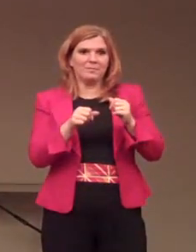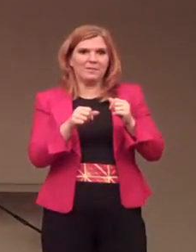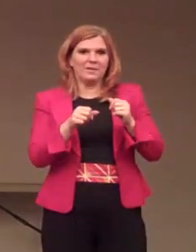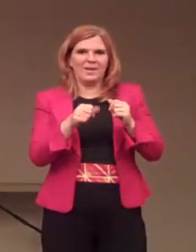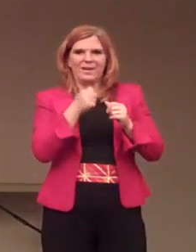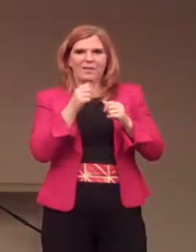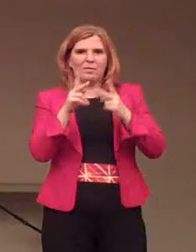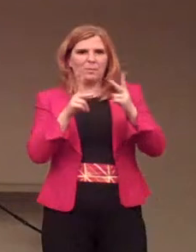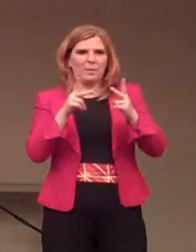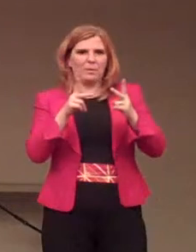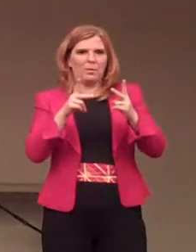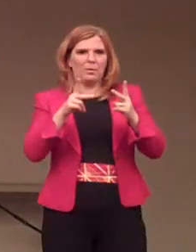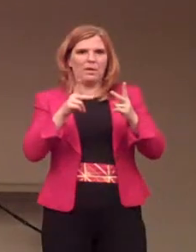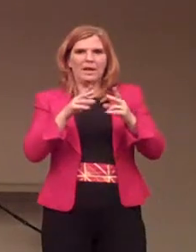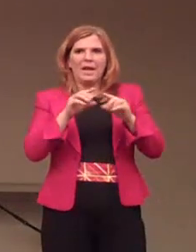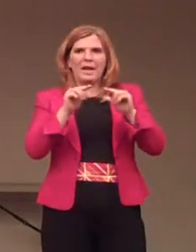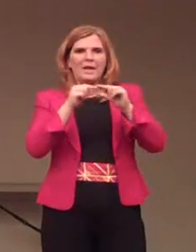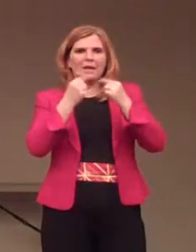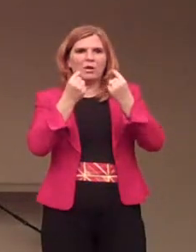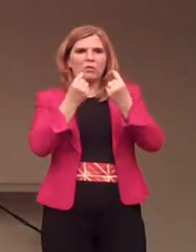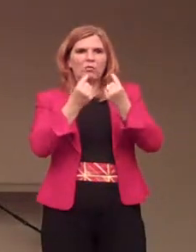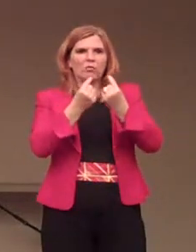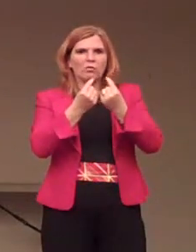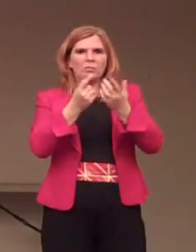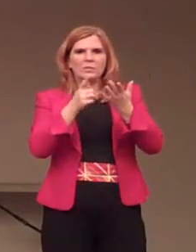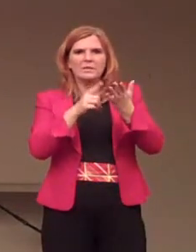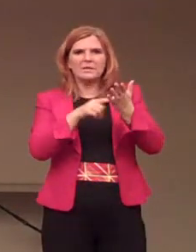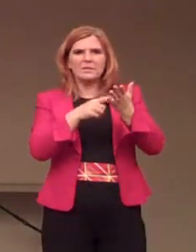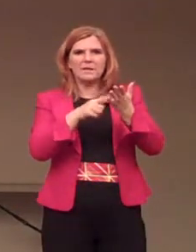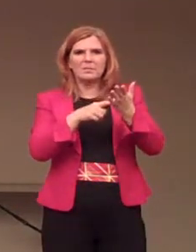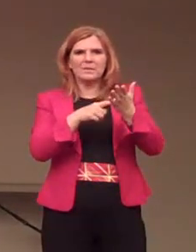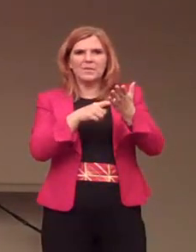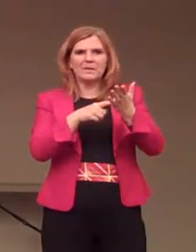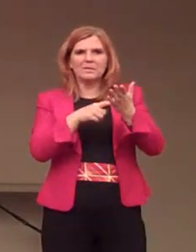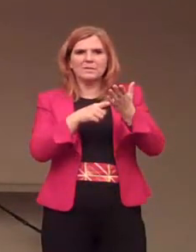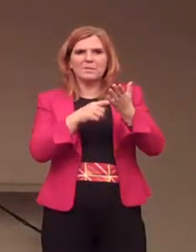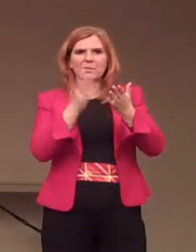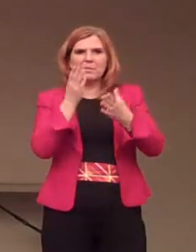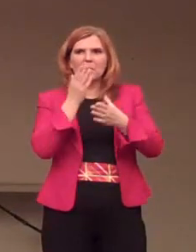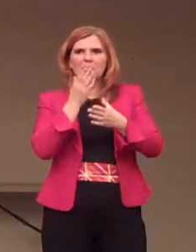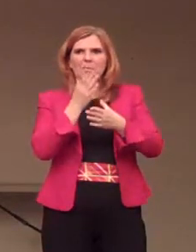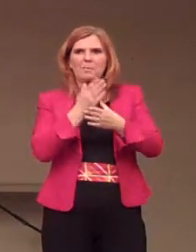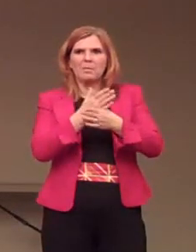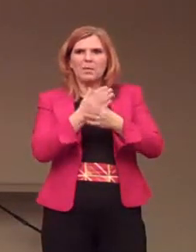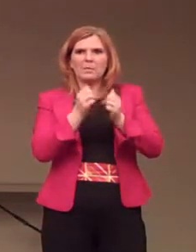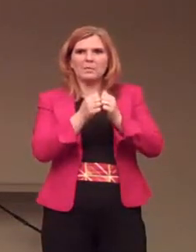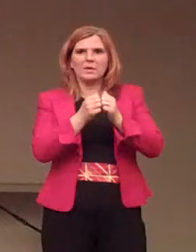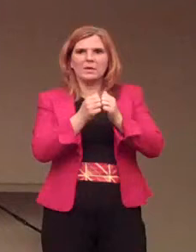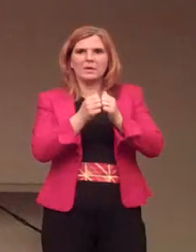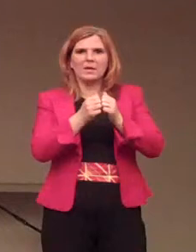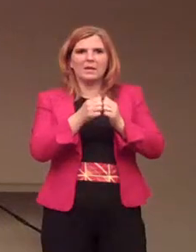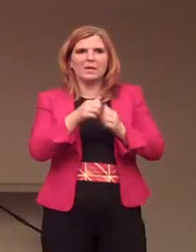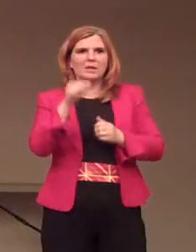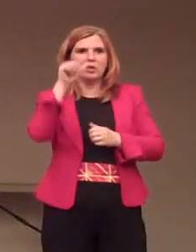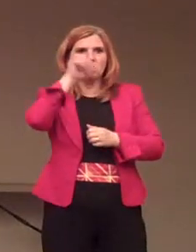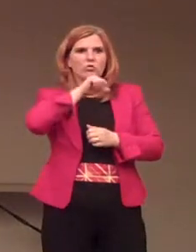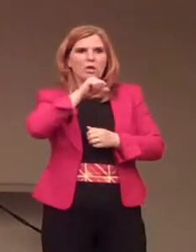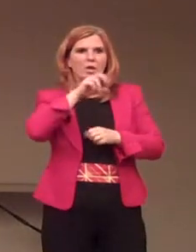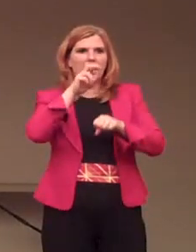host of others. And a row of some kind is eternally agitating the place. They're drunken Irishmen.